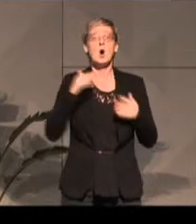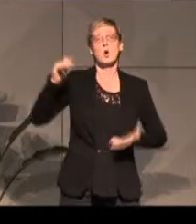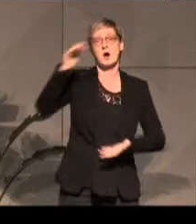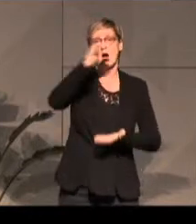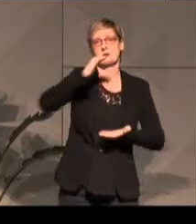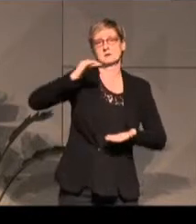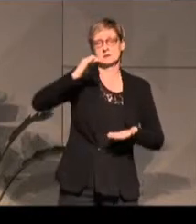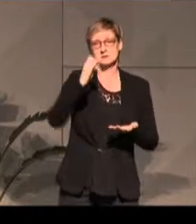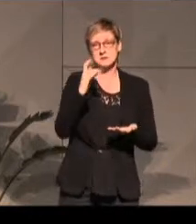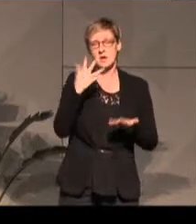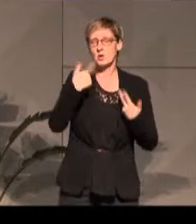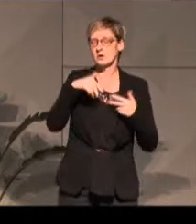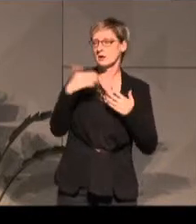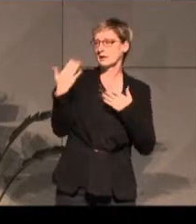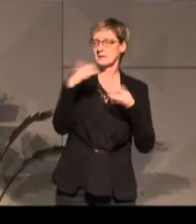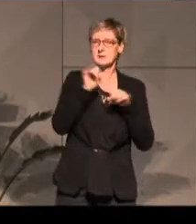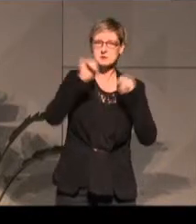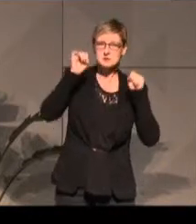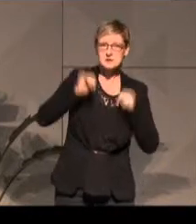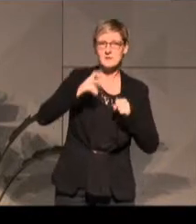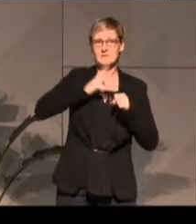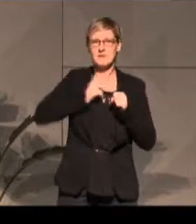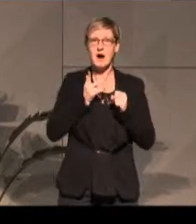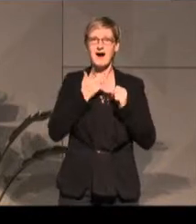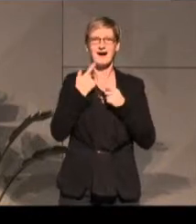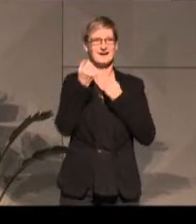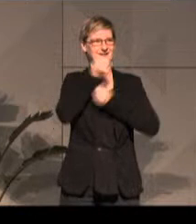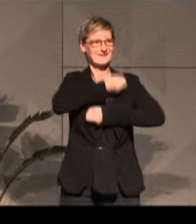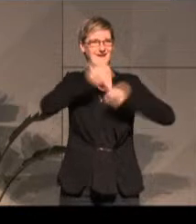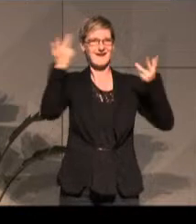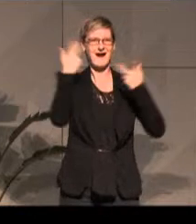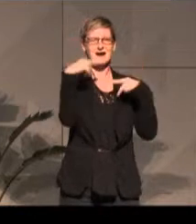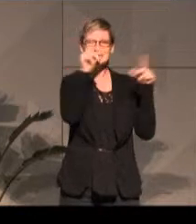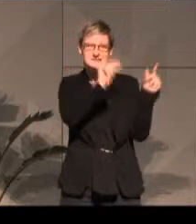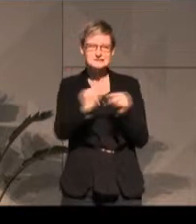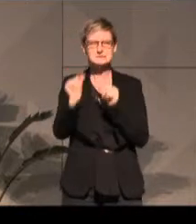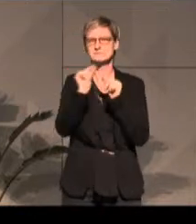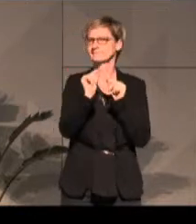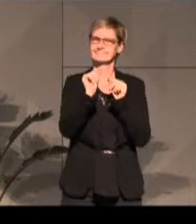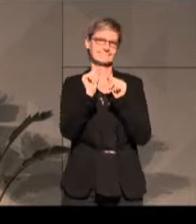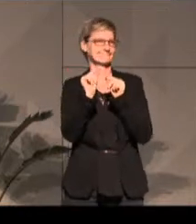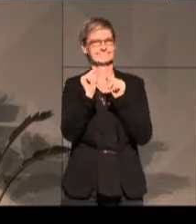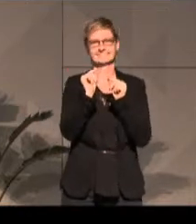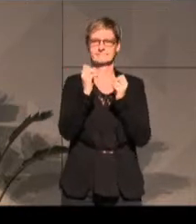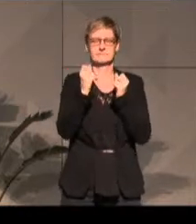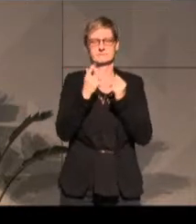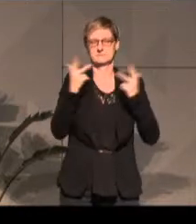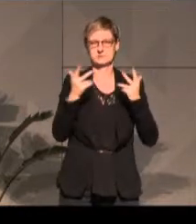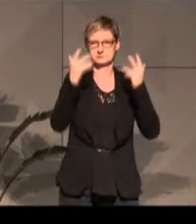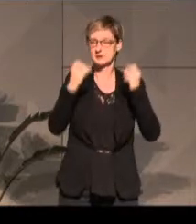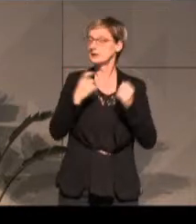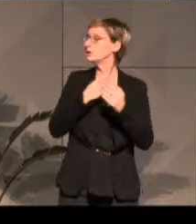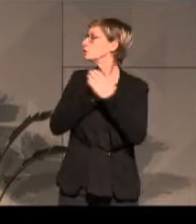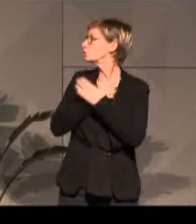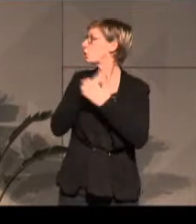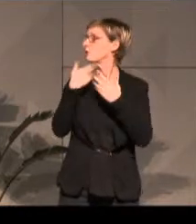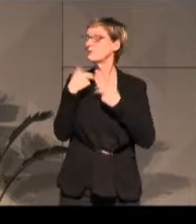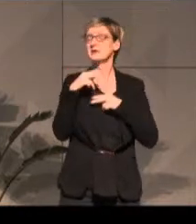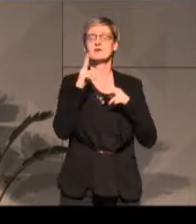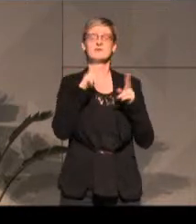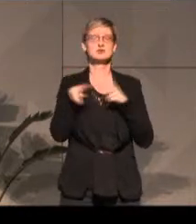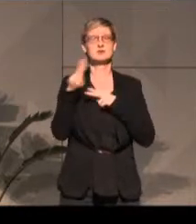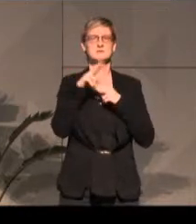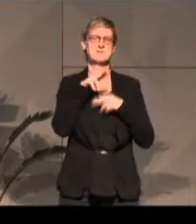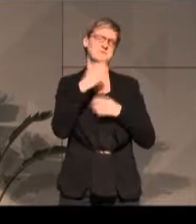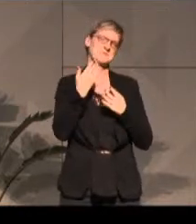The Arctic also is the region of the world where we know least about the climate system. This is the climate